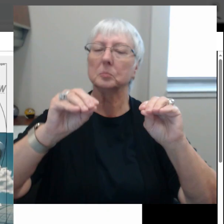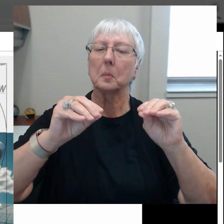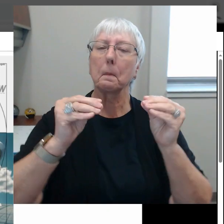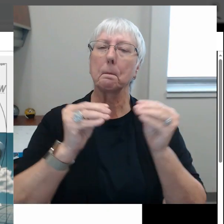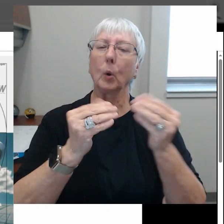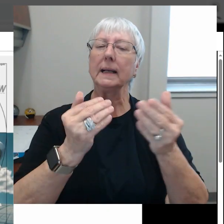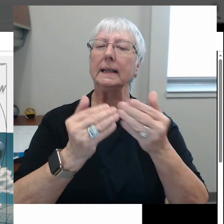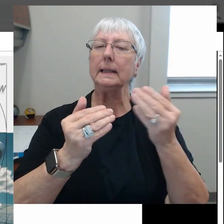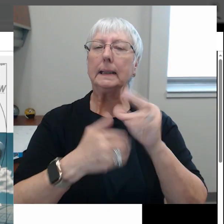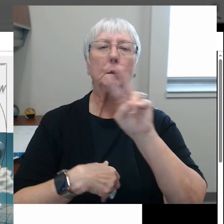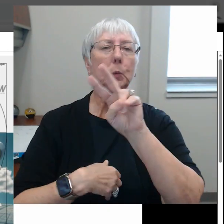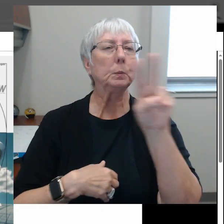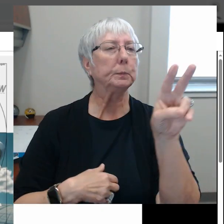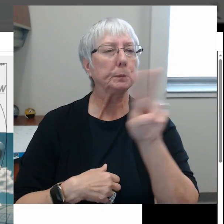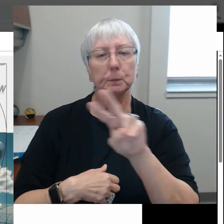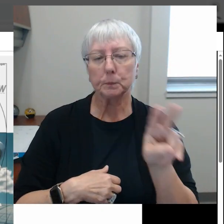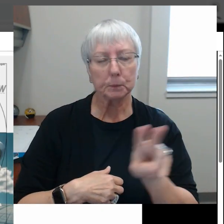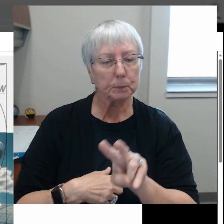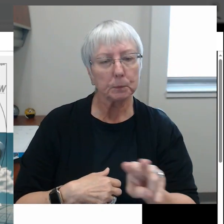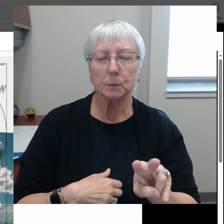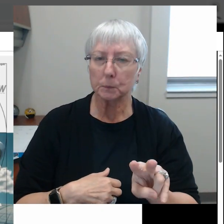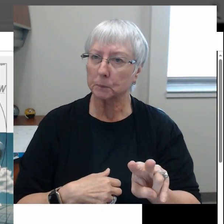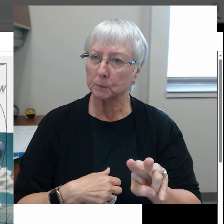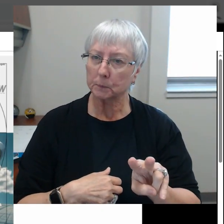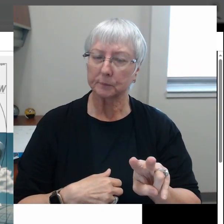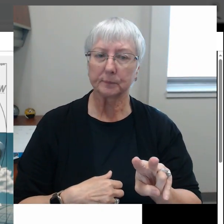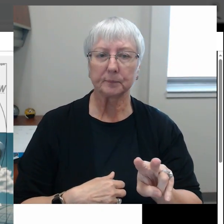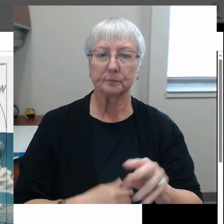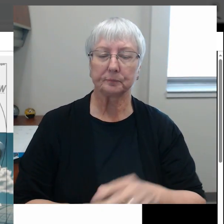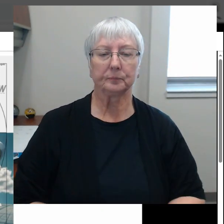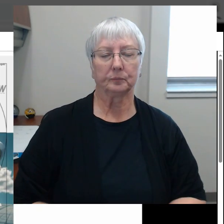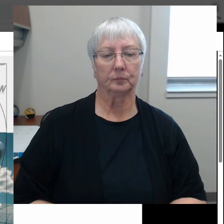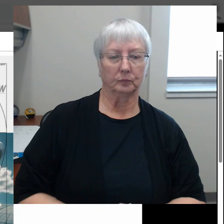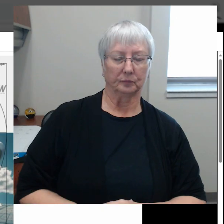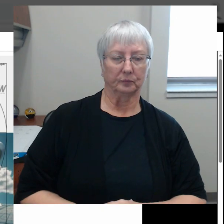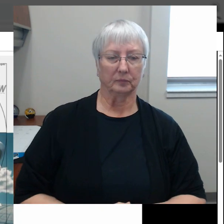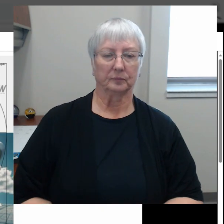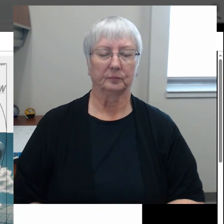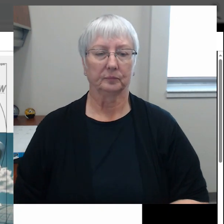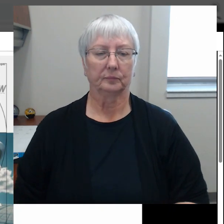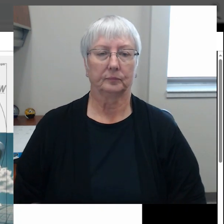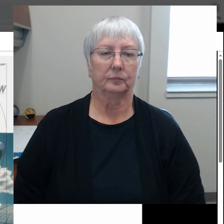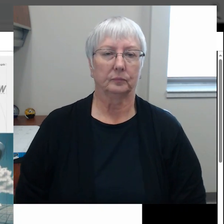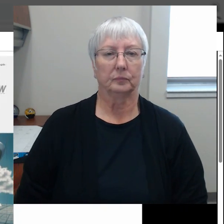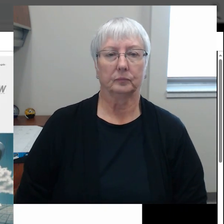Each piece of information now has its own presence by separating the blocks of text and aligning with the